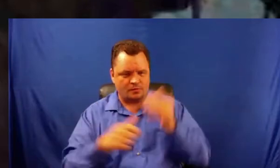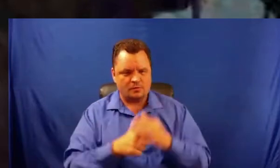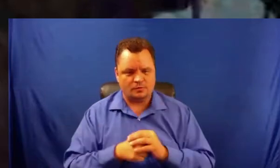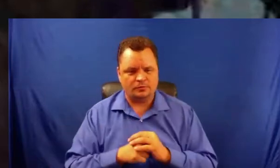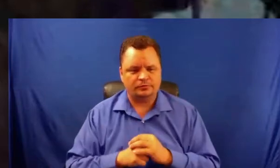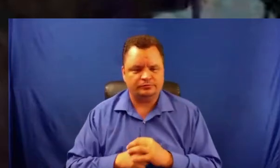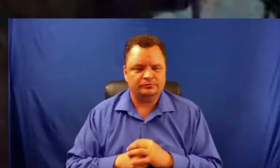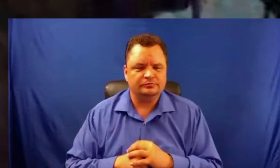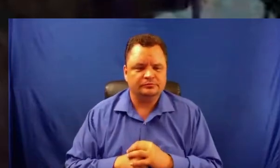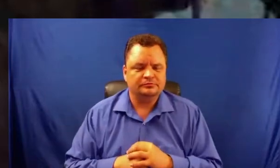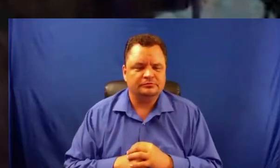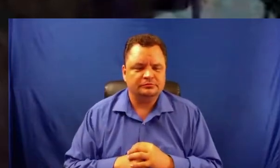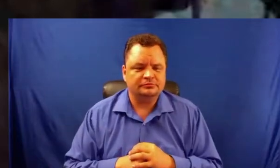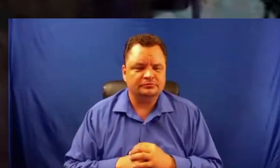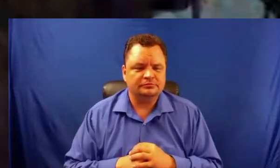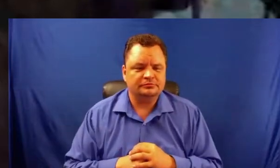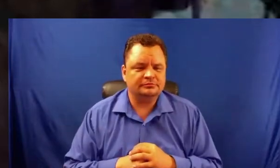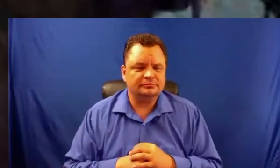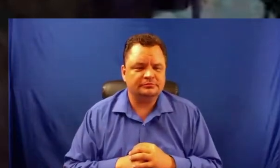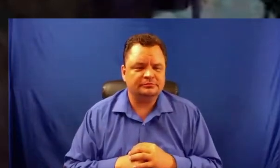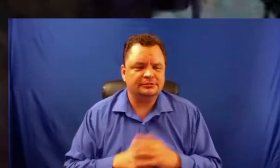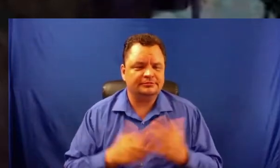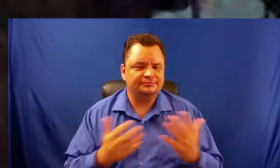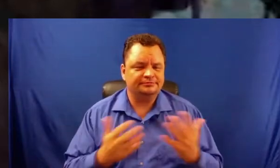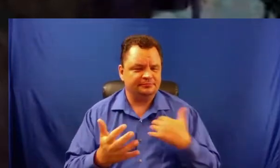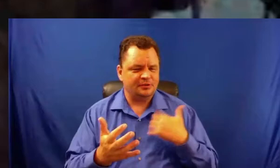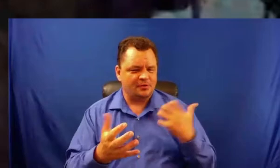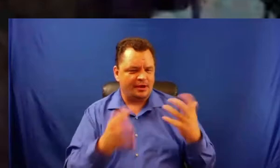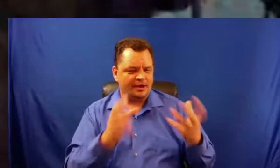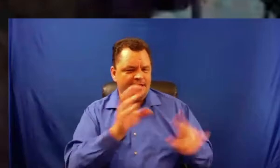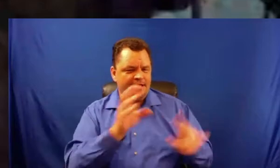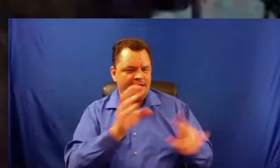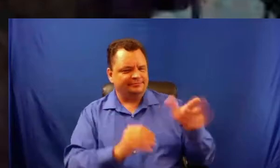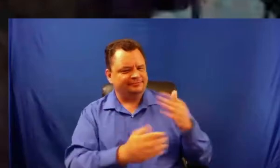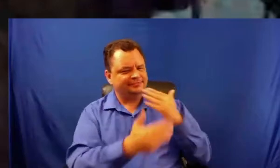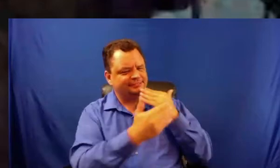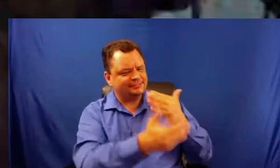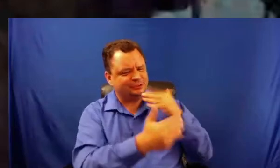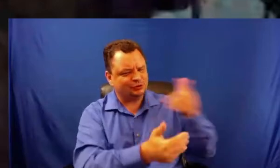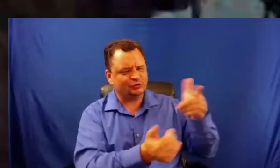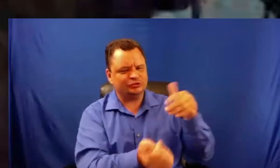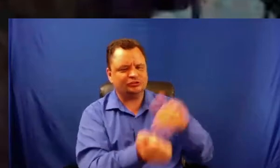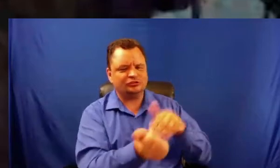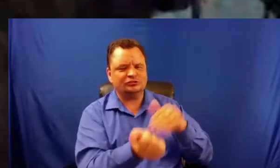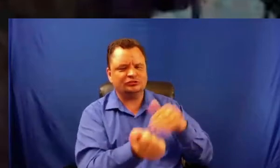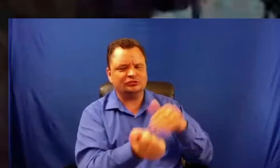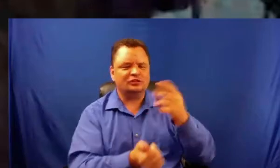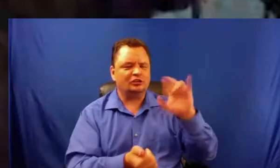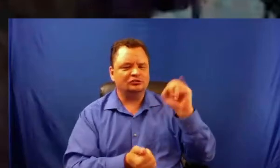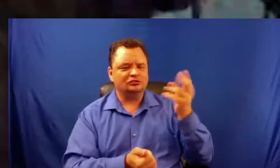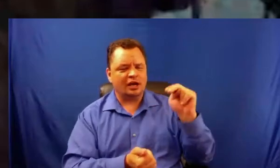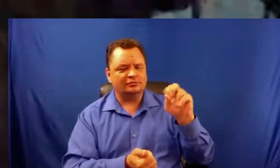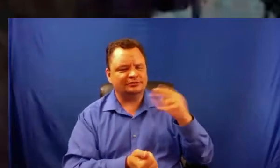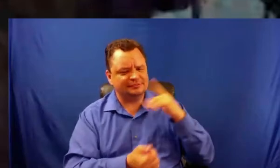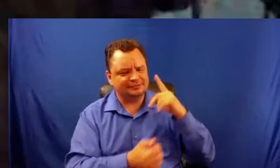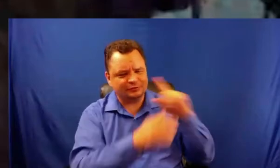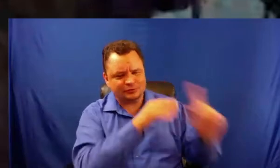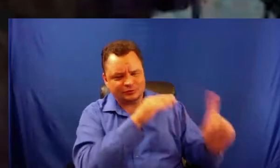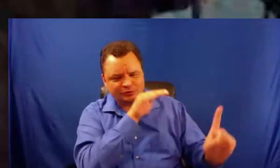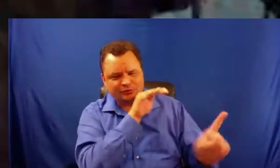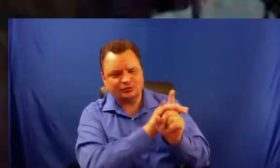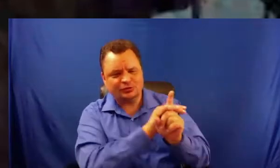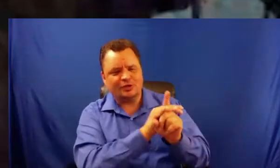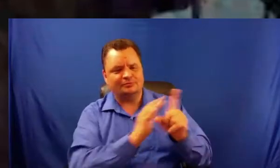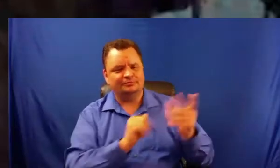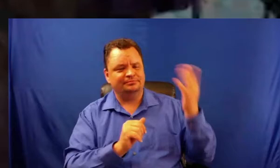Dr. Johnson, because before you came on board as our medical director, we didn't have nearly the communication,